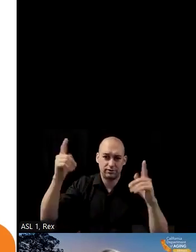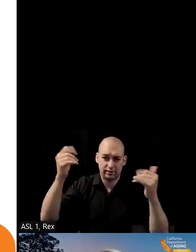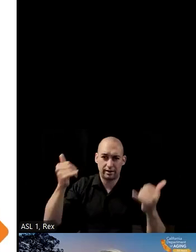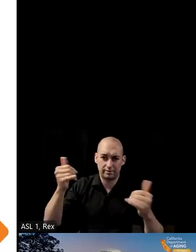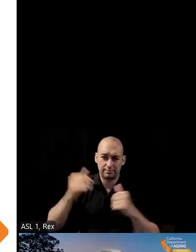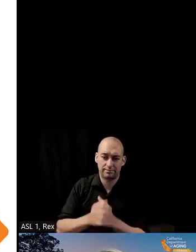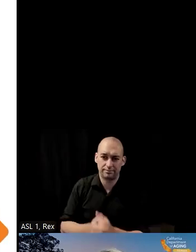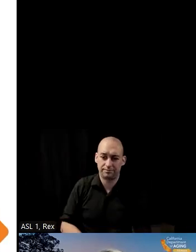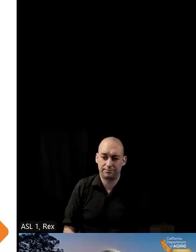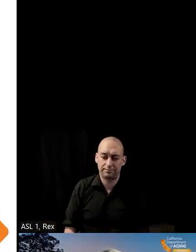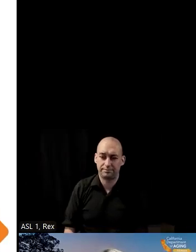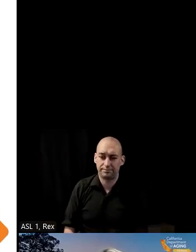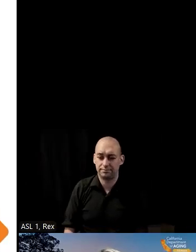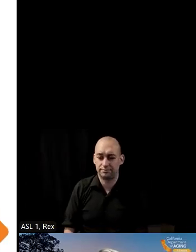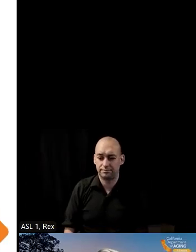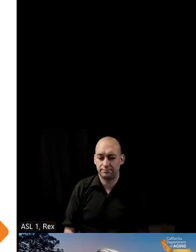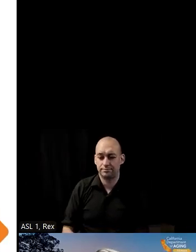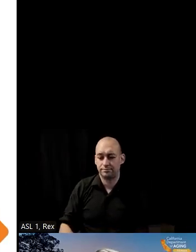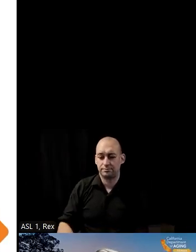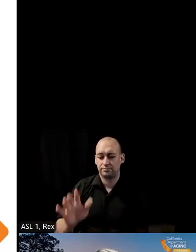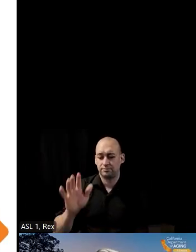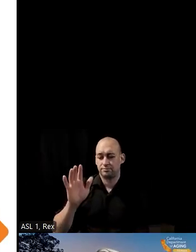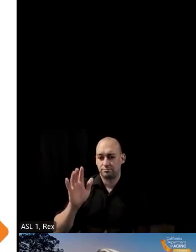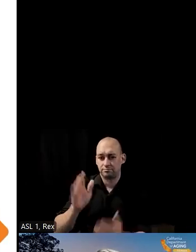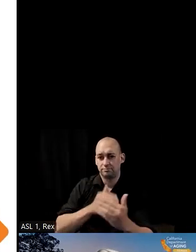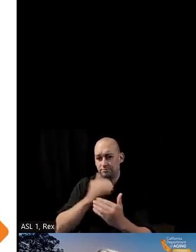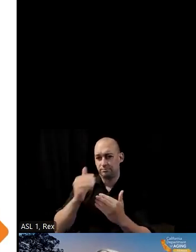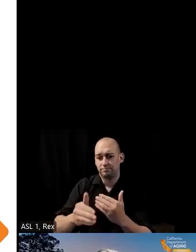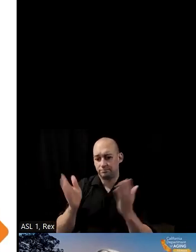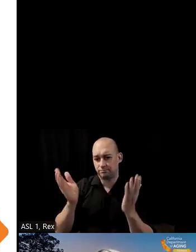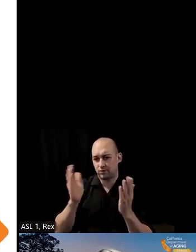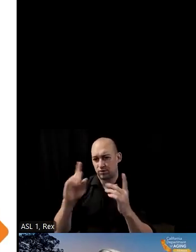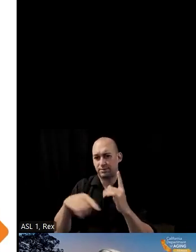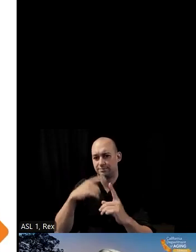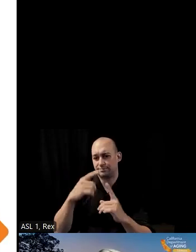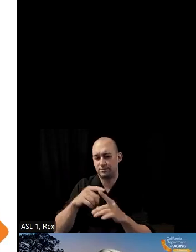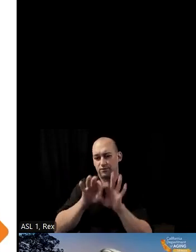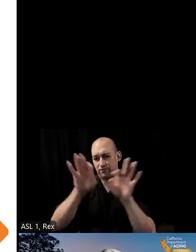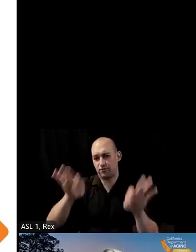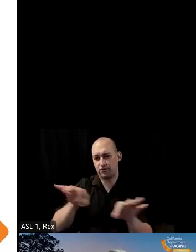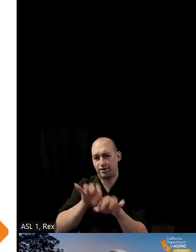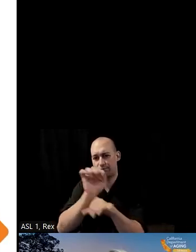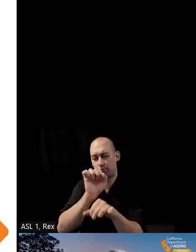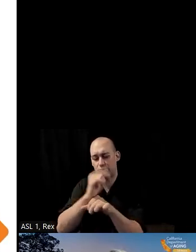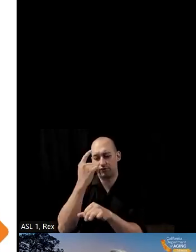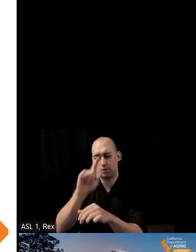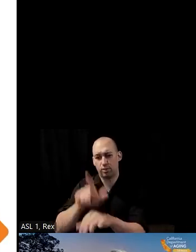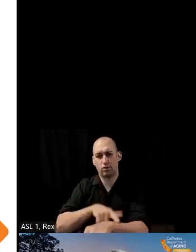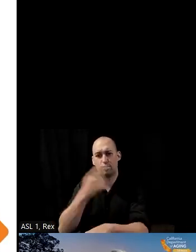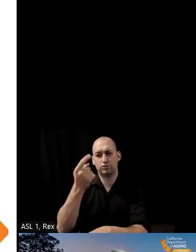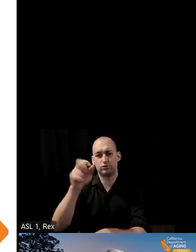slide. So I want to talk to you a bit about, this is our framework for long-term services and support system